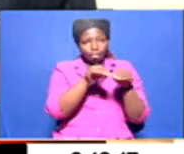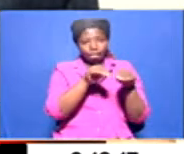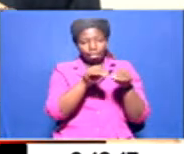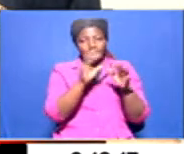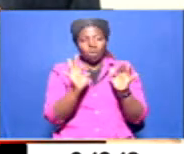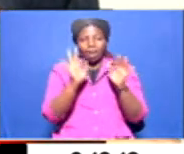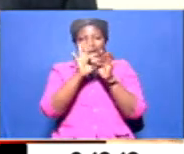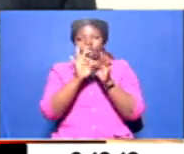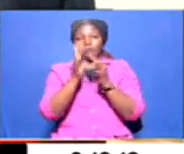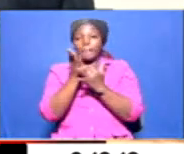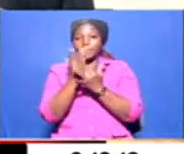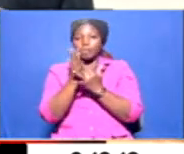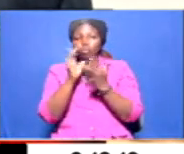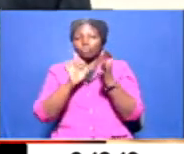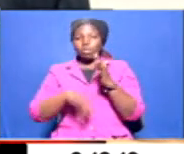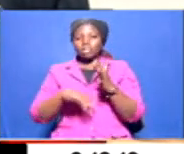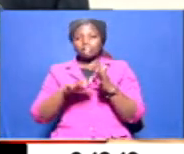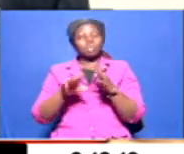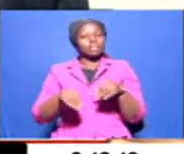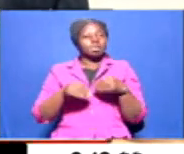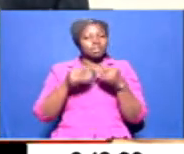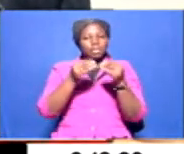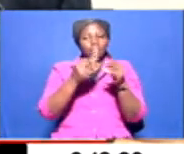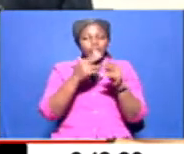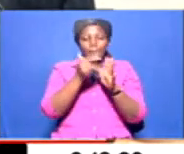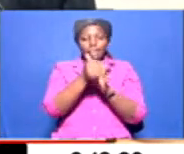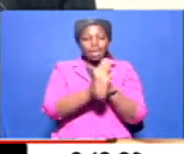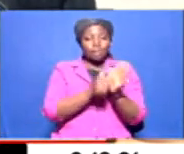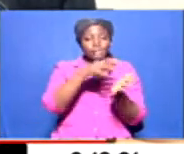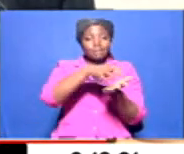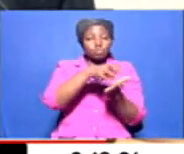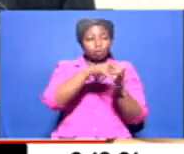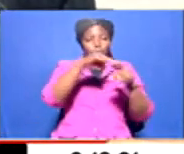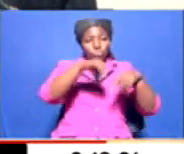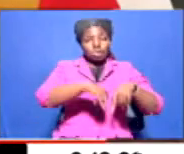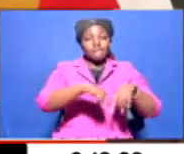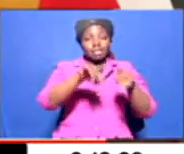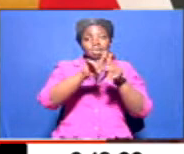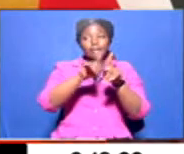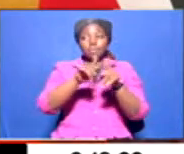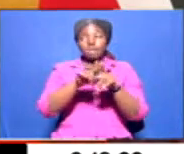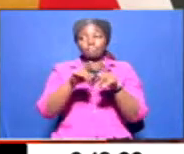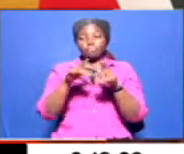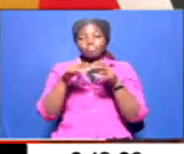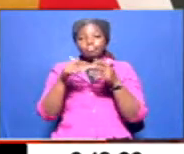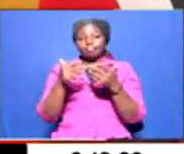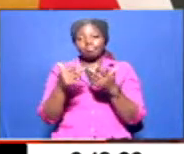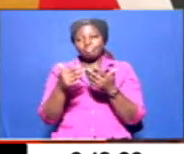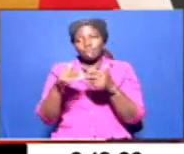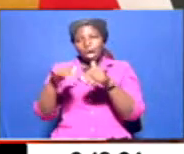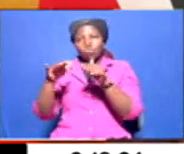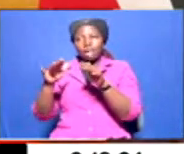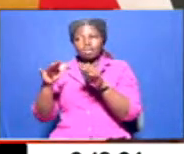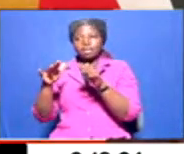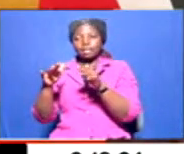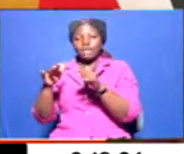the what we call the railway station today and the outlying facilities. Currently reviewing an MOU